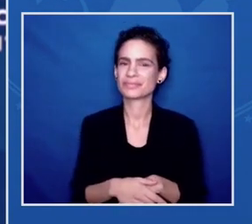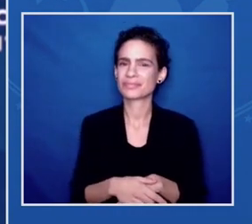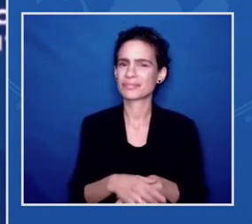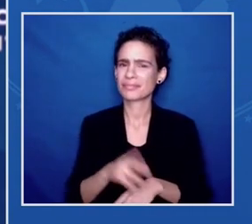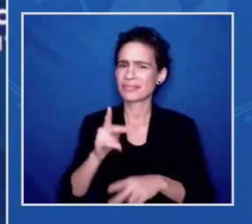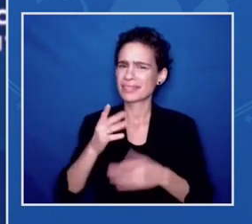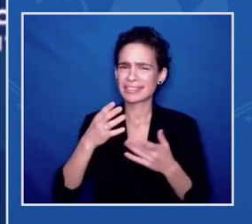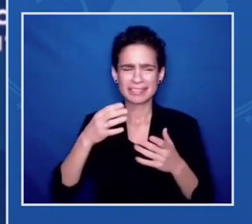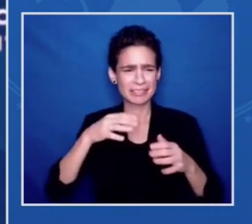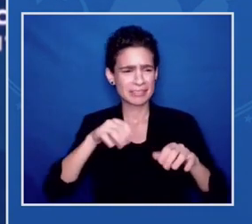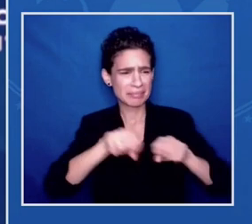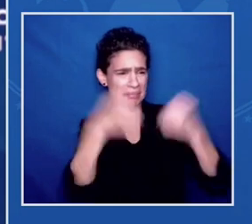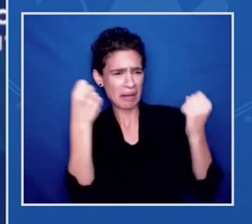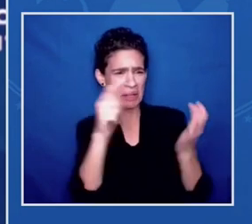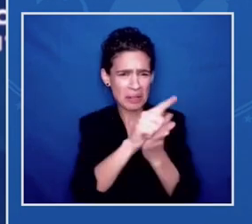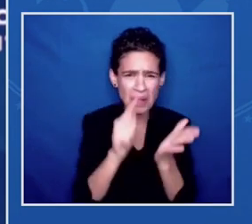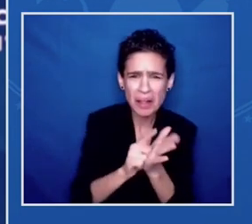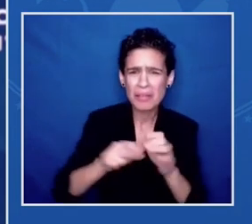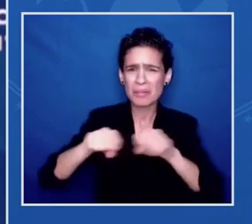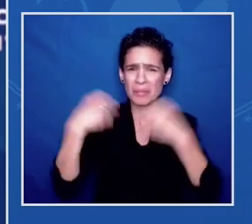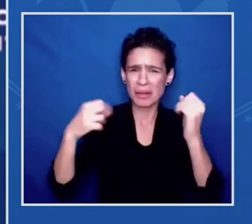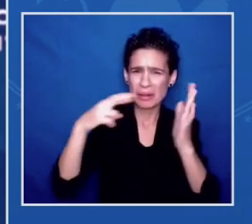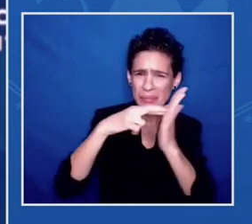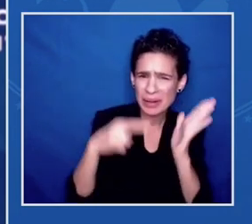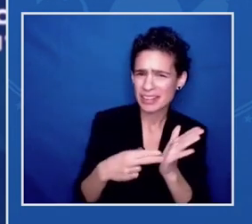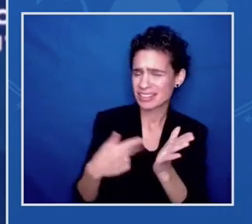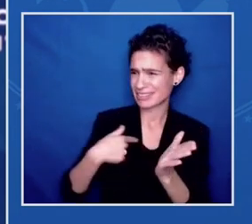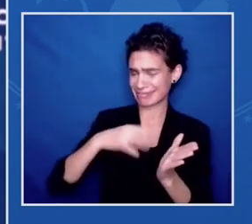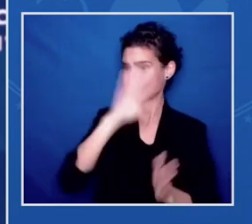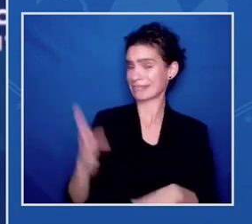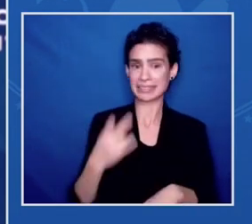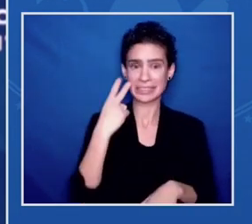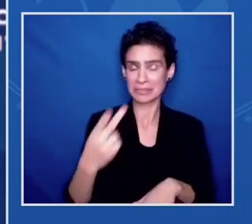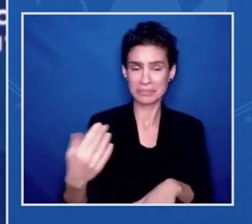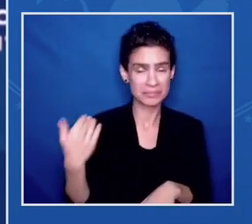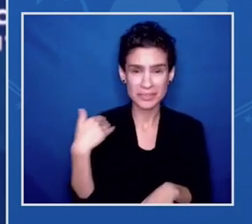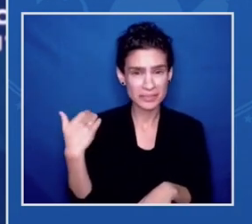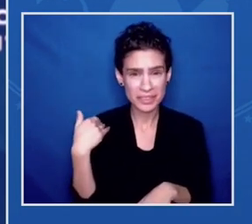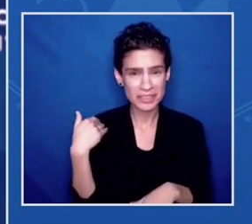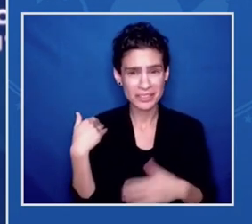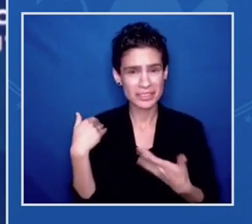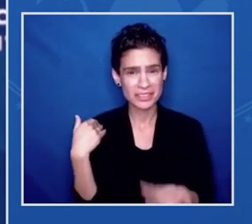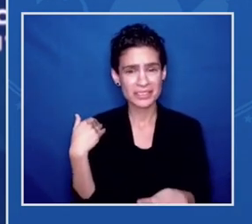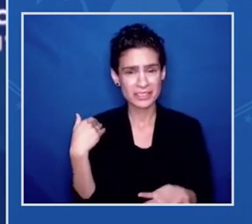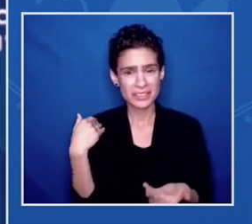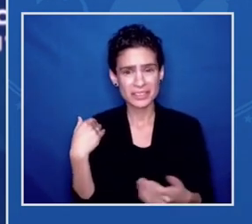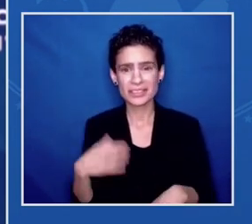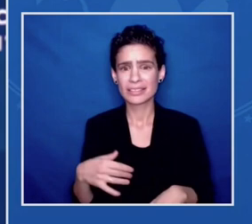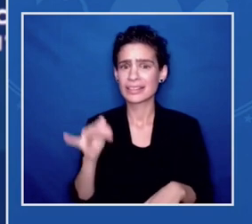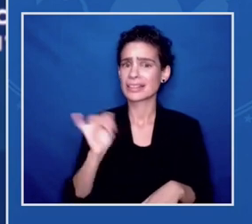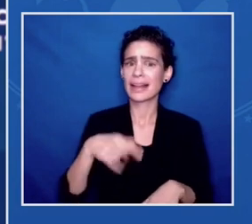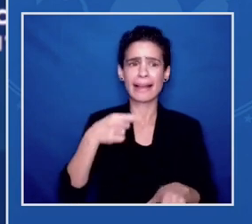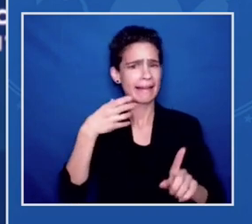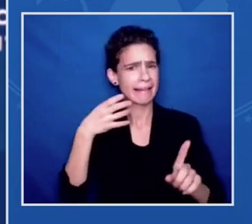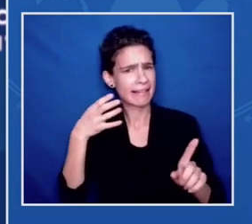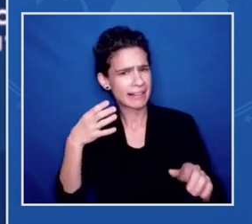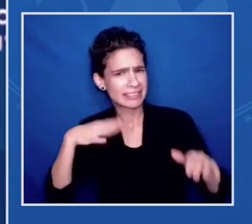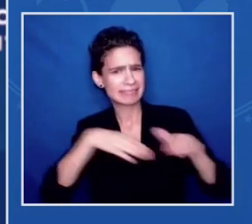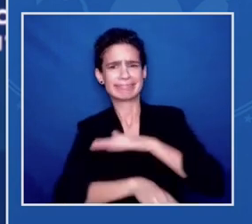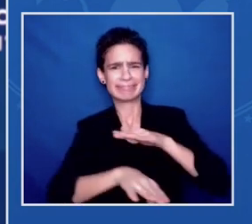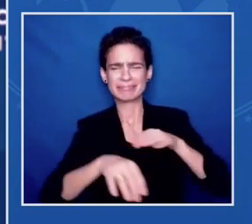rule of law like few times we've ever seen it. An assault on the most